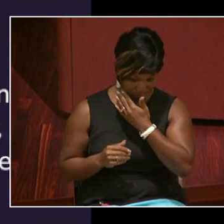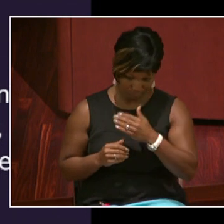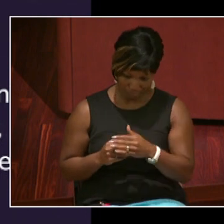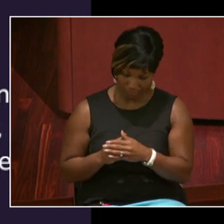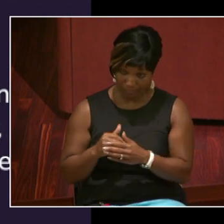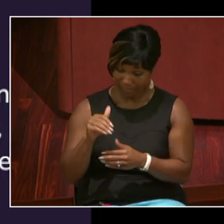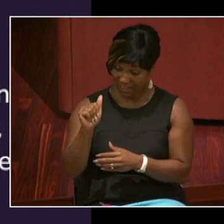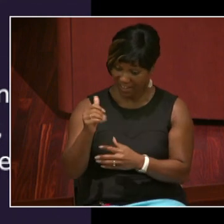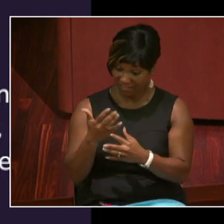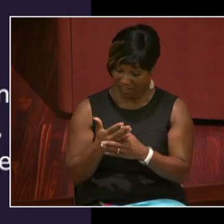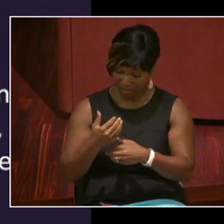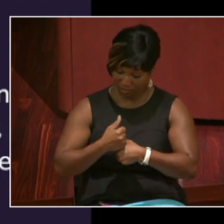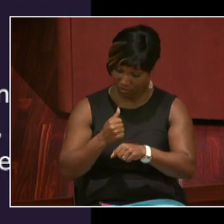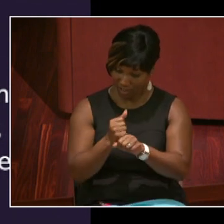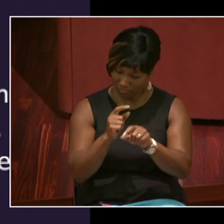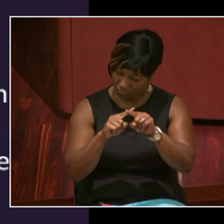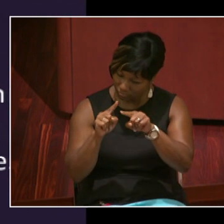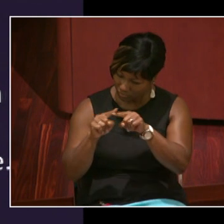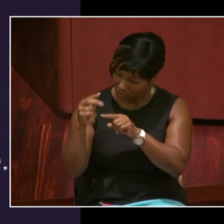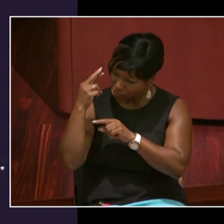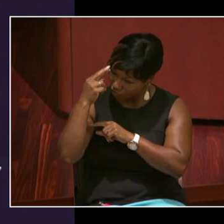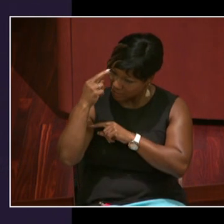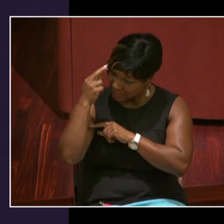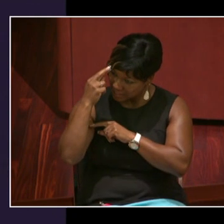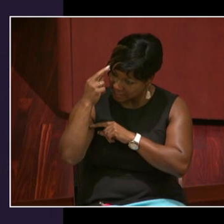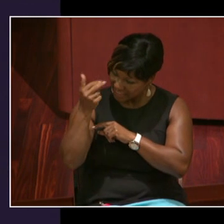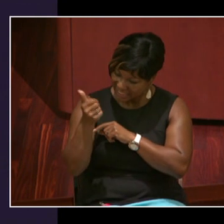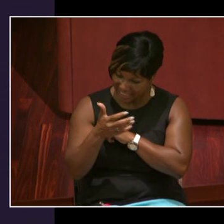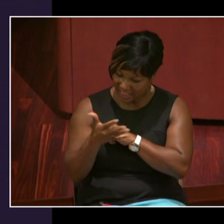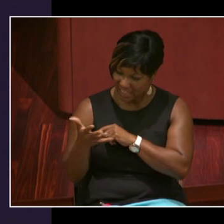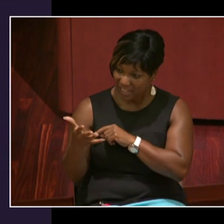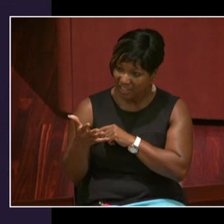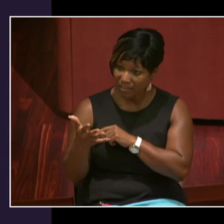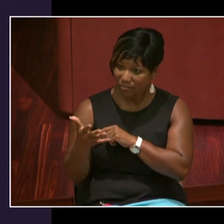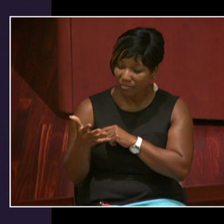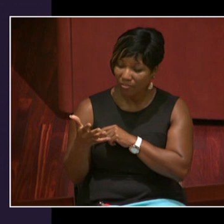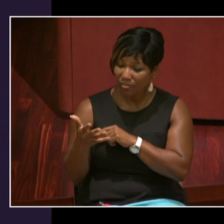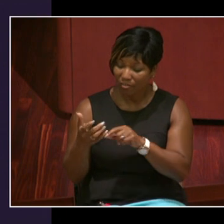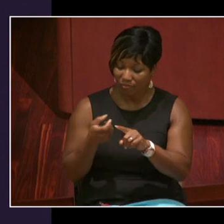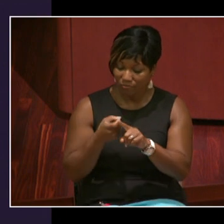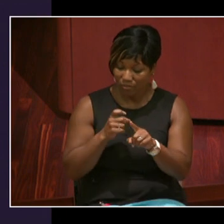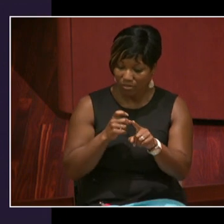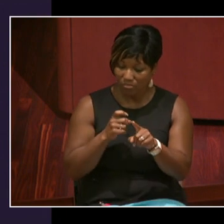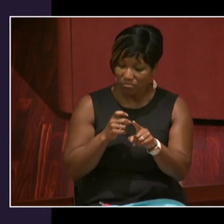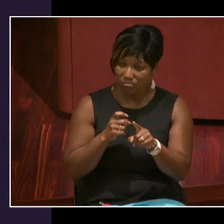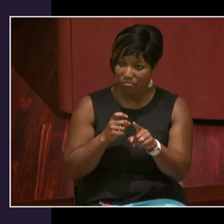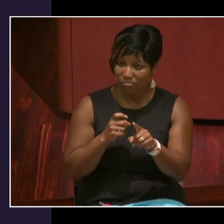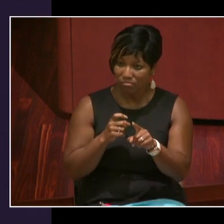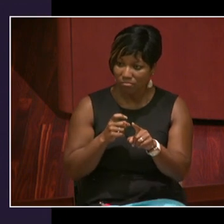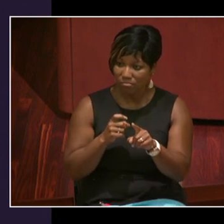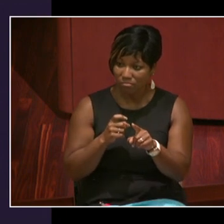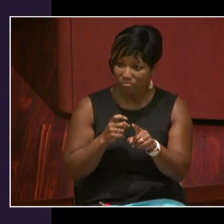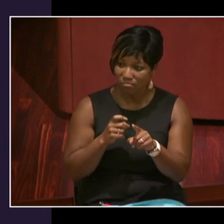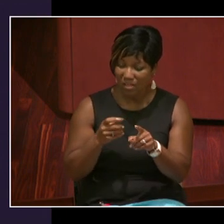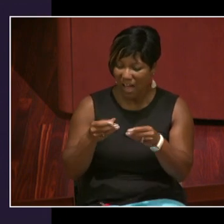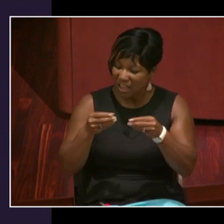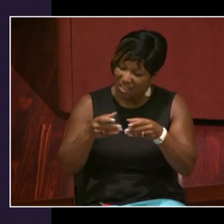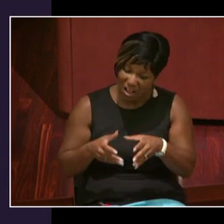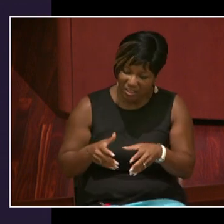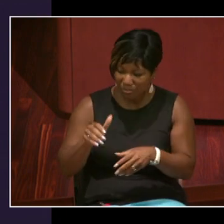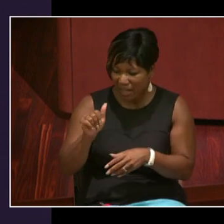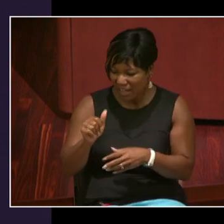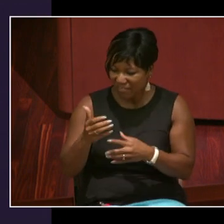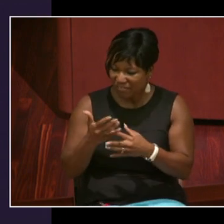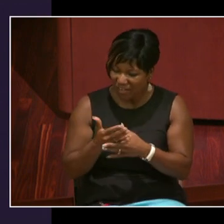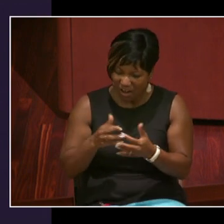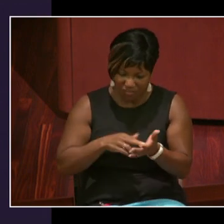A files were created for a number of reasons. Anything from, I've lost my alien registration receipt card, can you